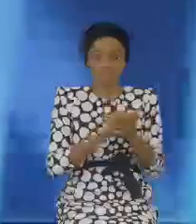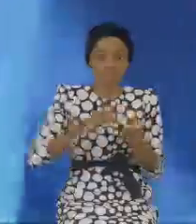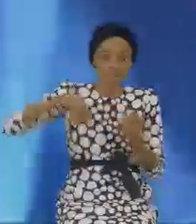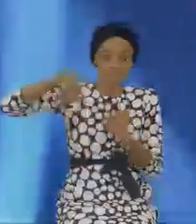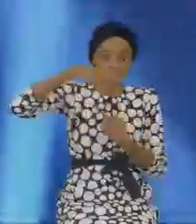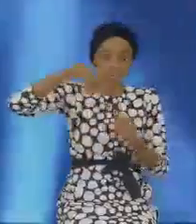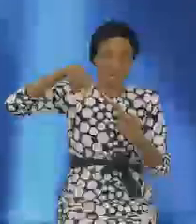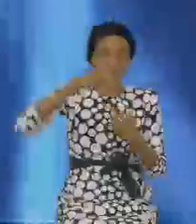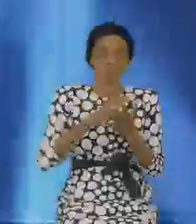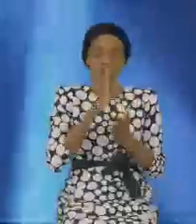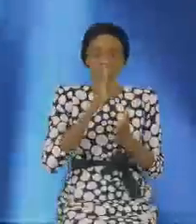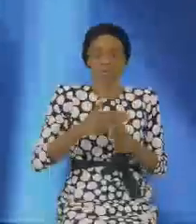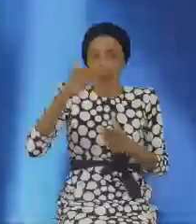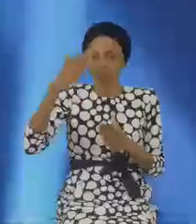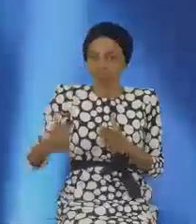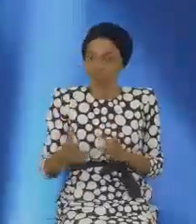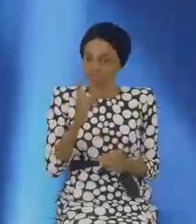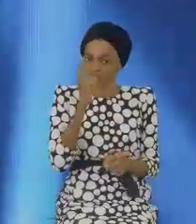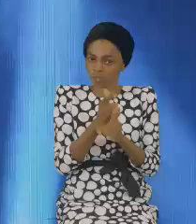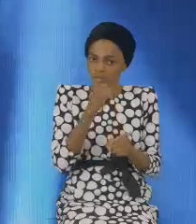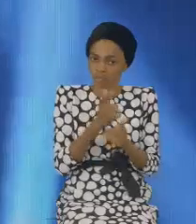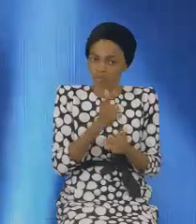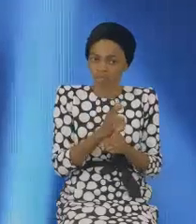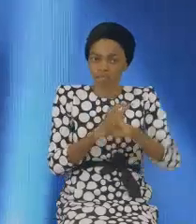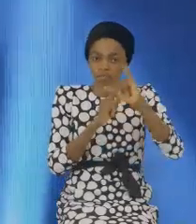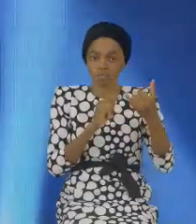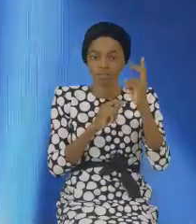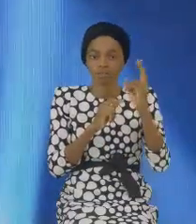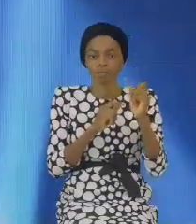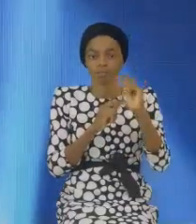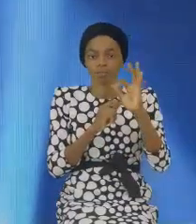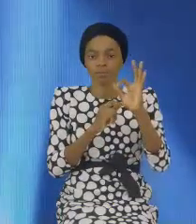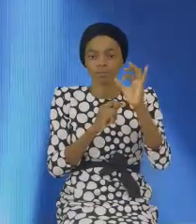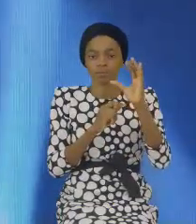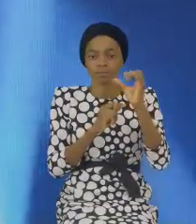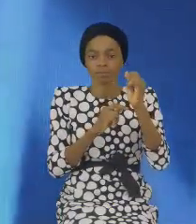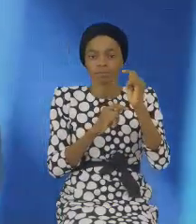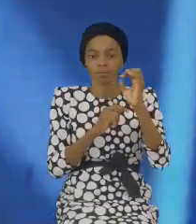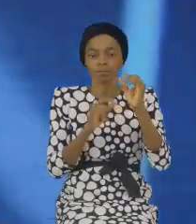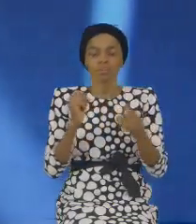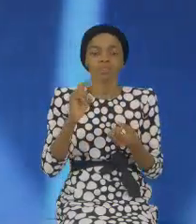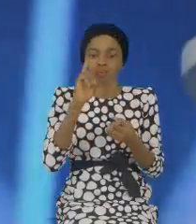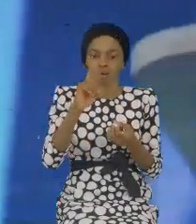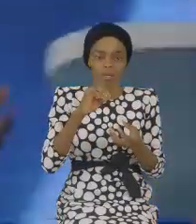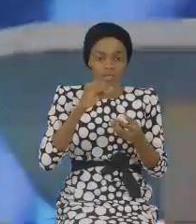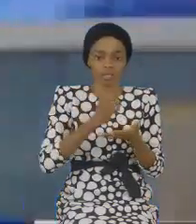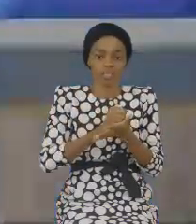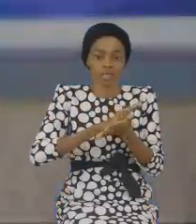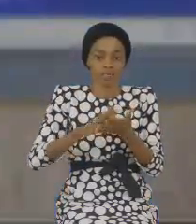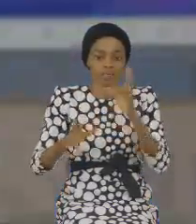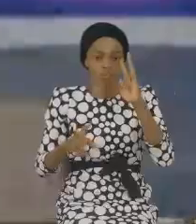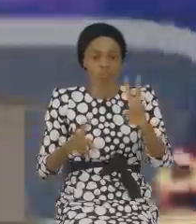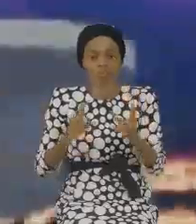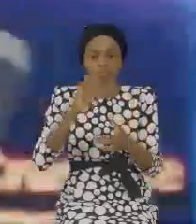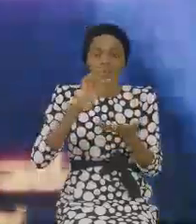complete, justification one, sanctification two, glorification number three. Today, as we